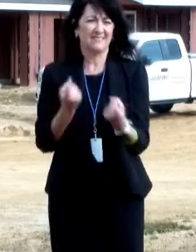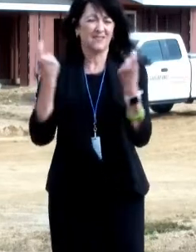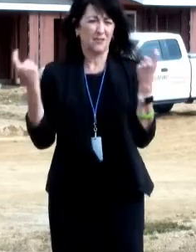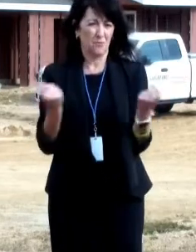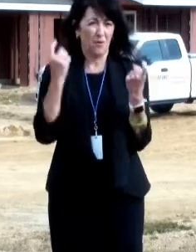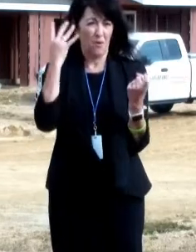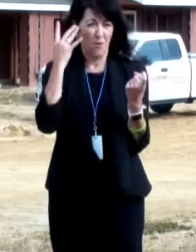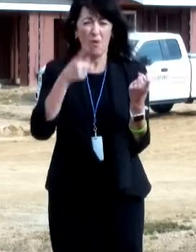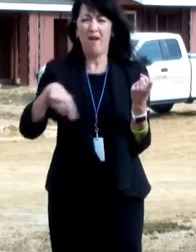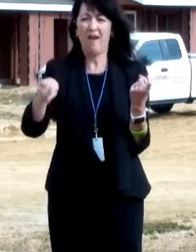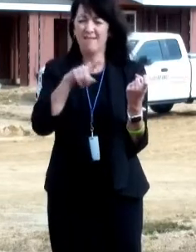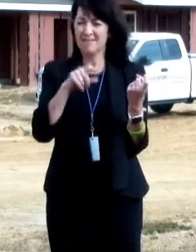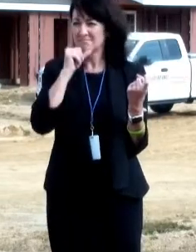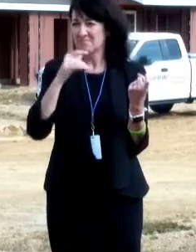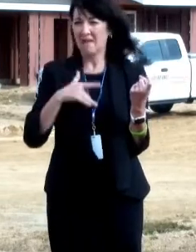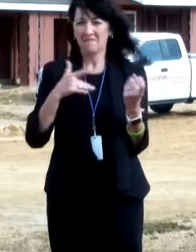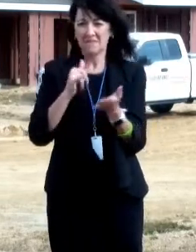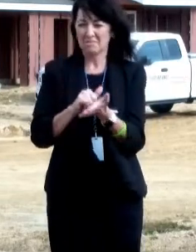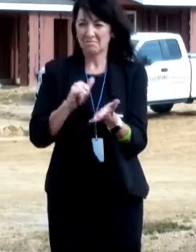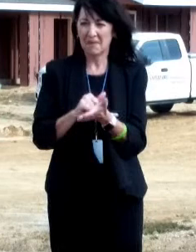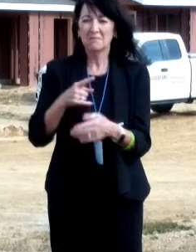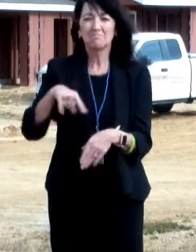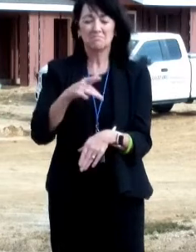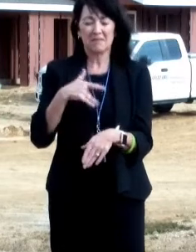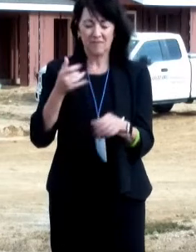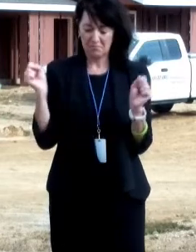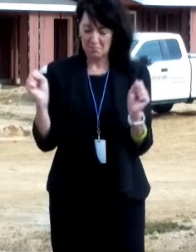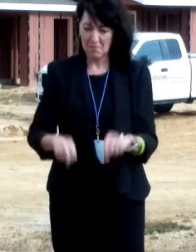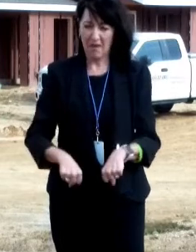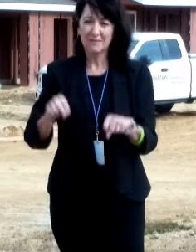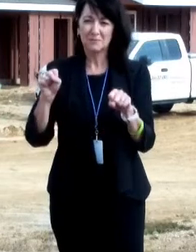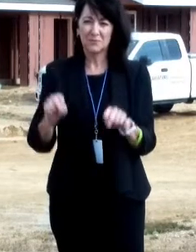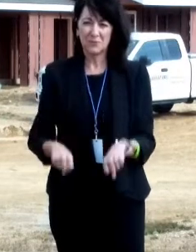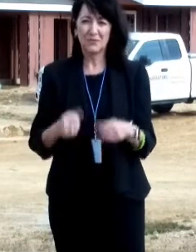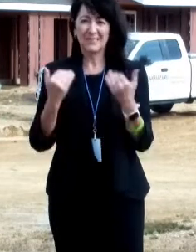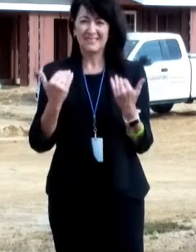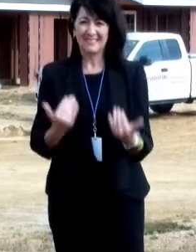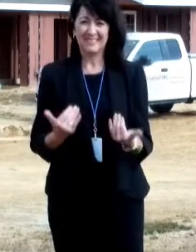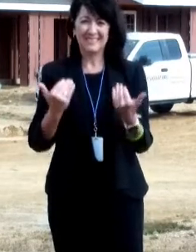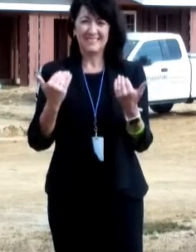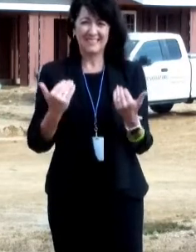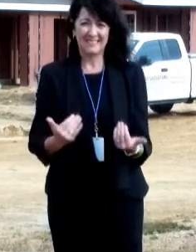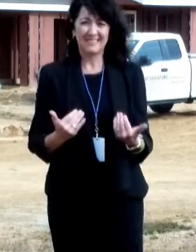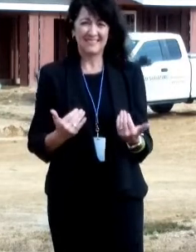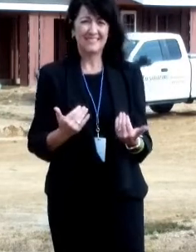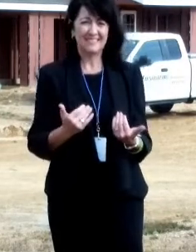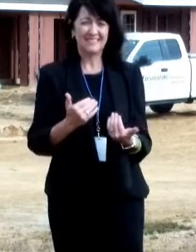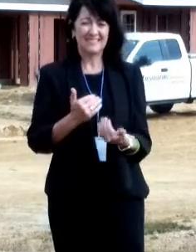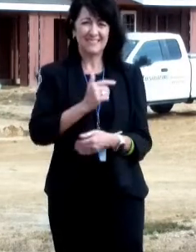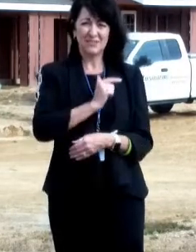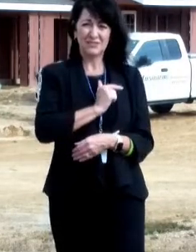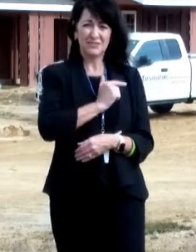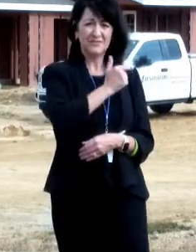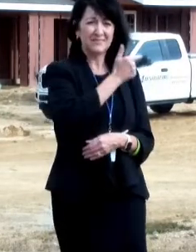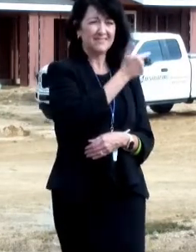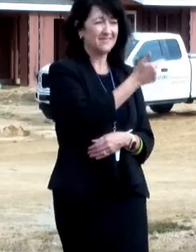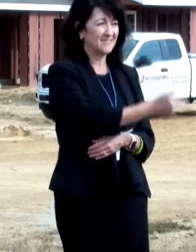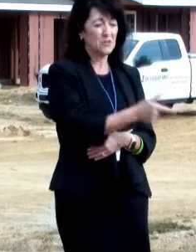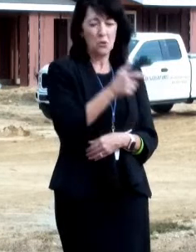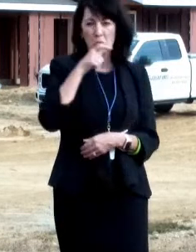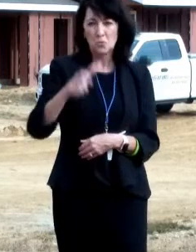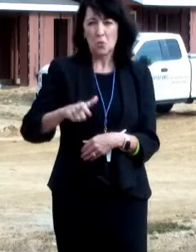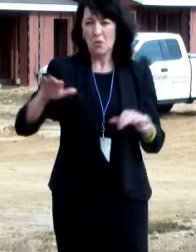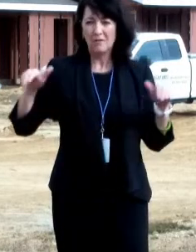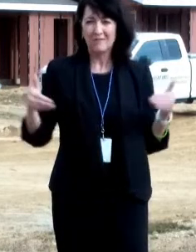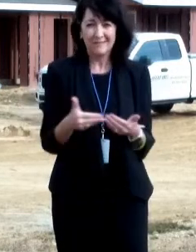friend. God bless. And now the next speaker is a person, and he deserves no introduction, but he's going to